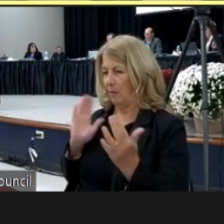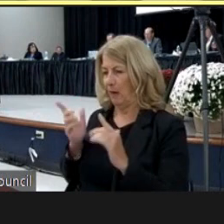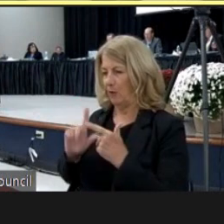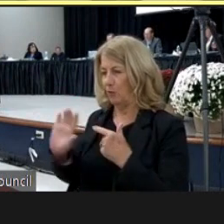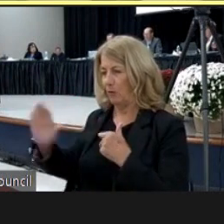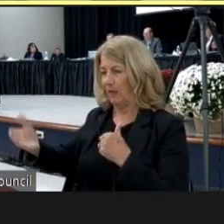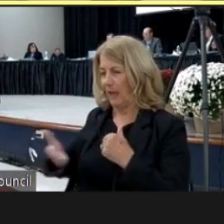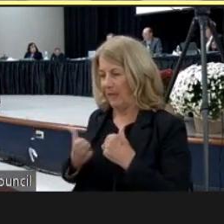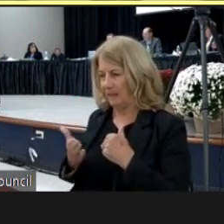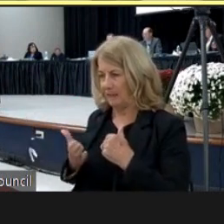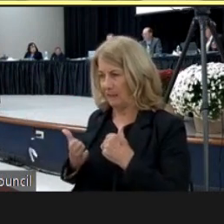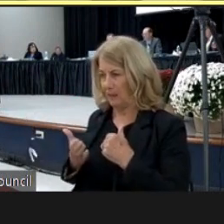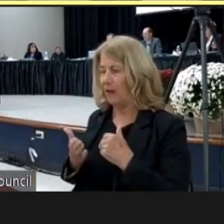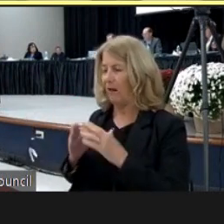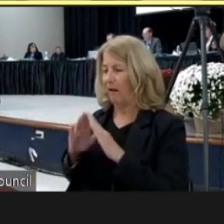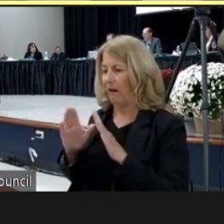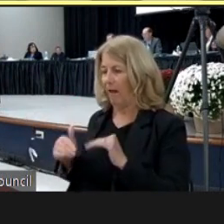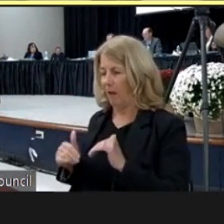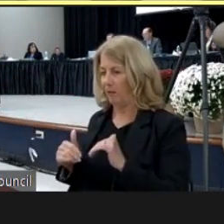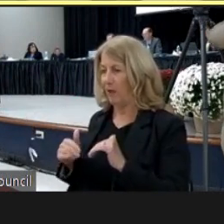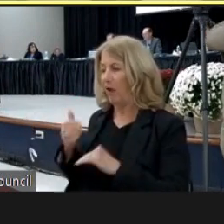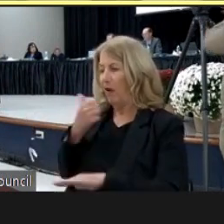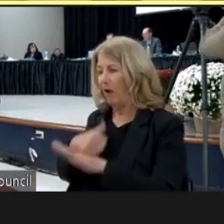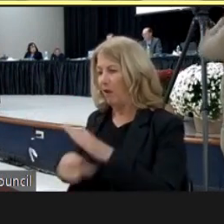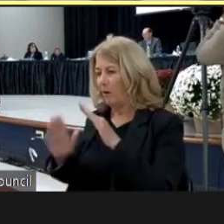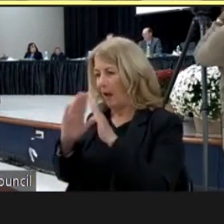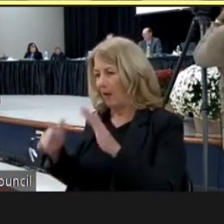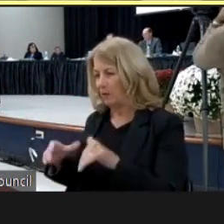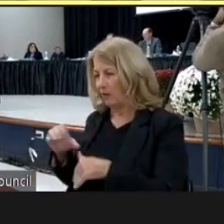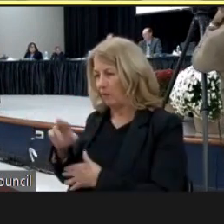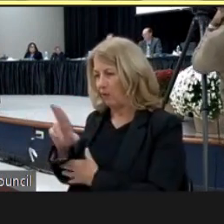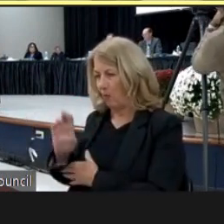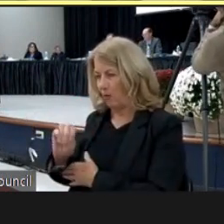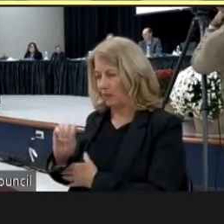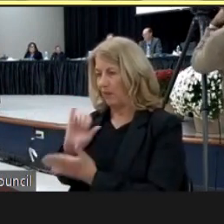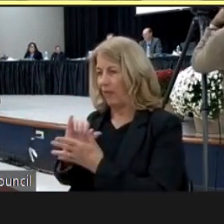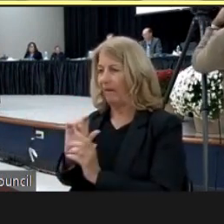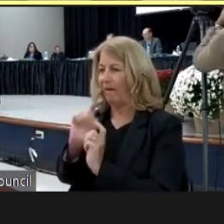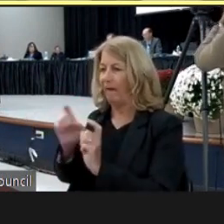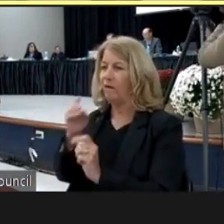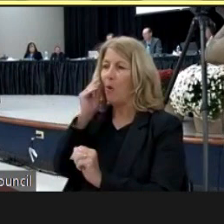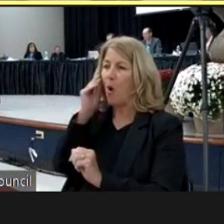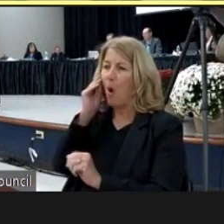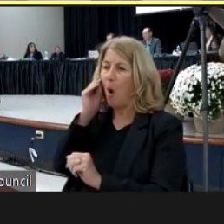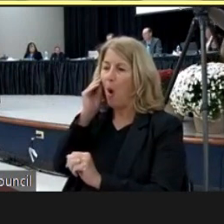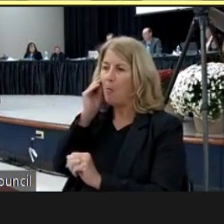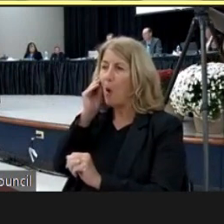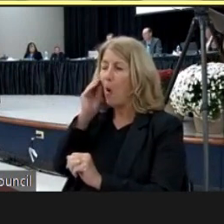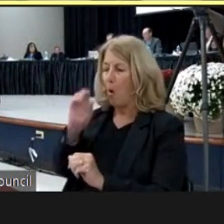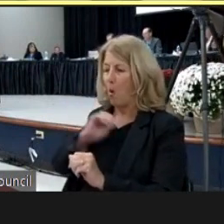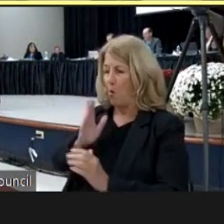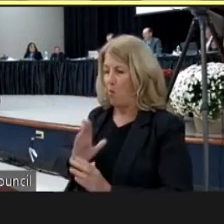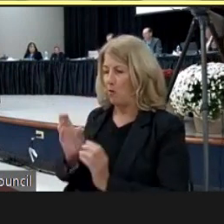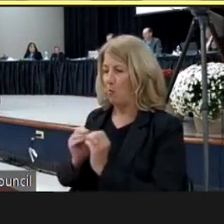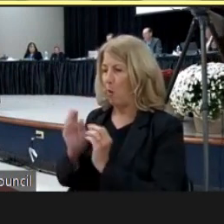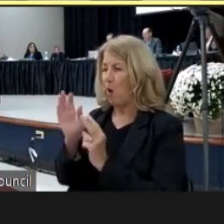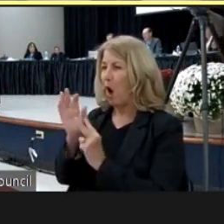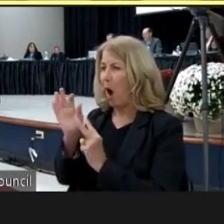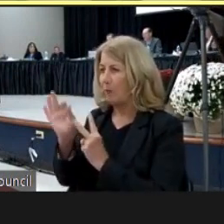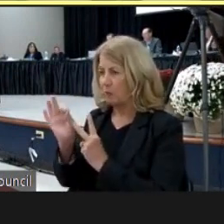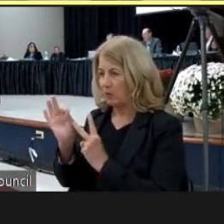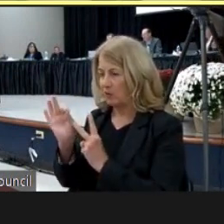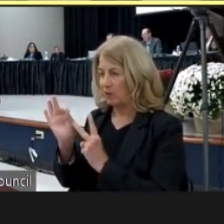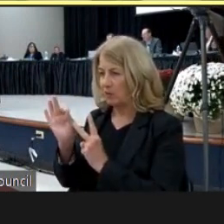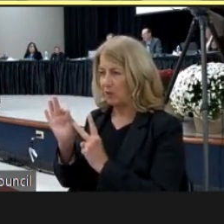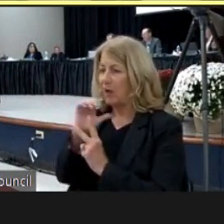I suppose under the housing task force, this is giving homeowners more options, and